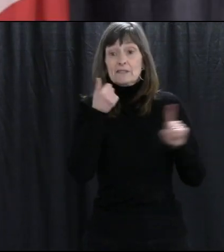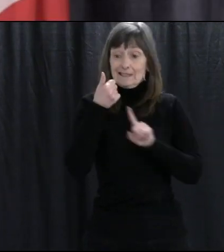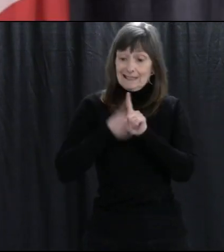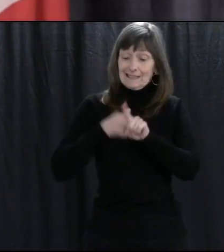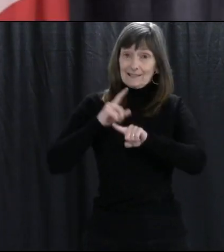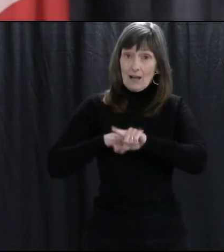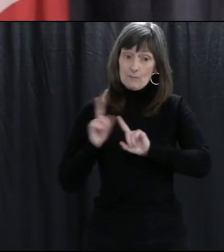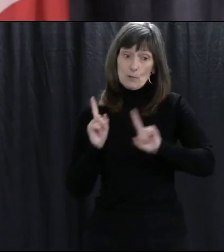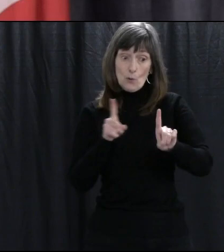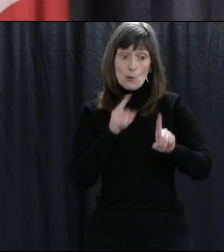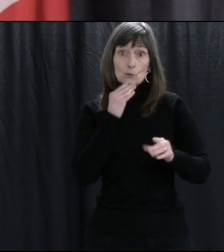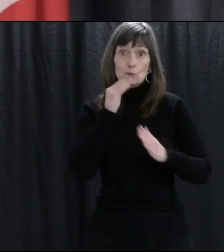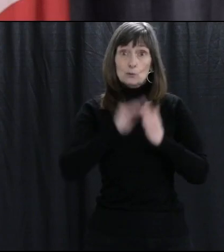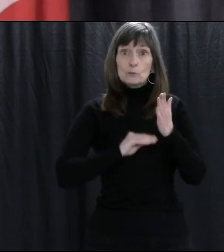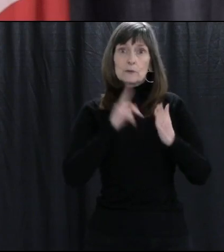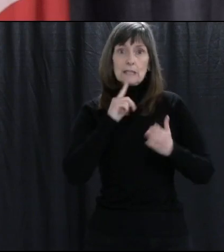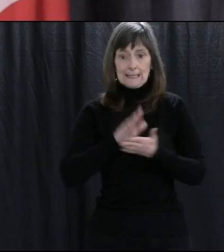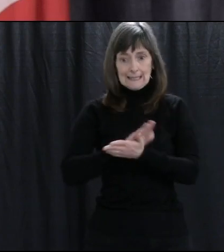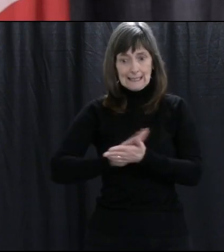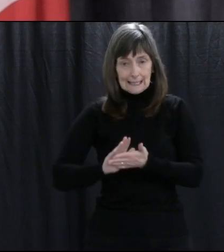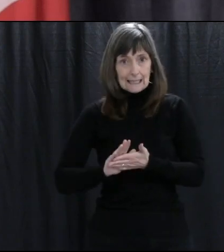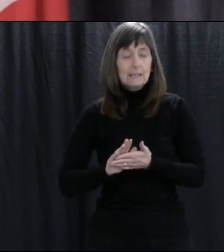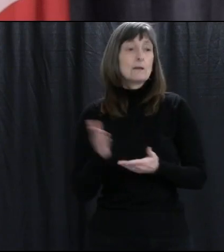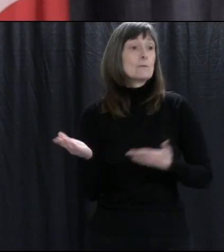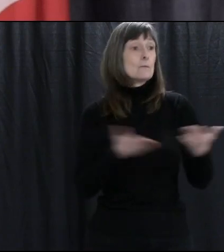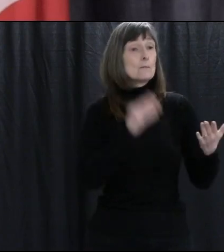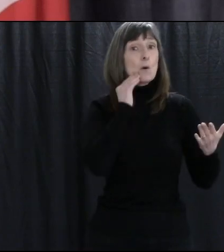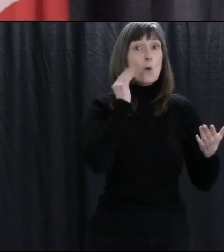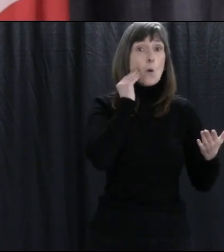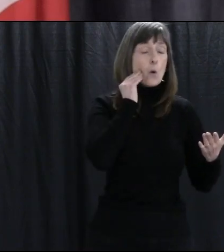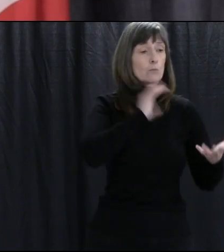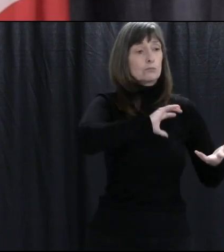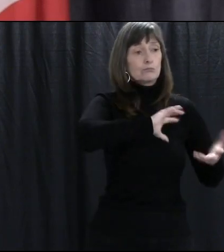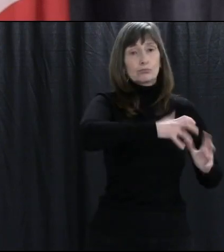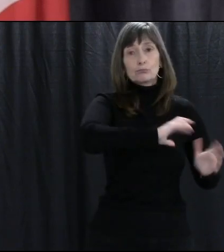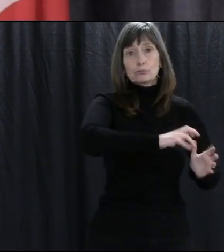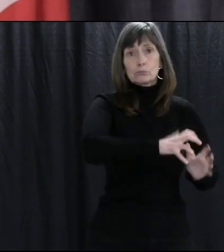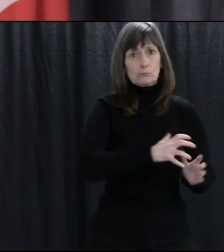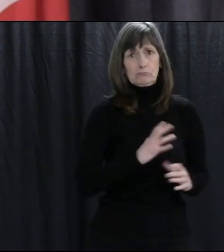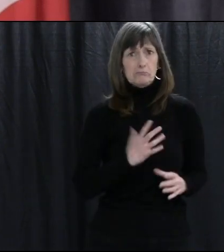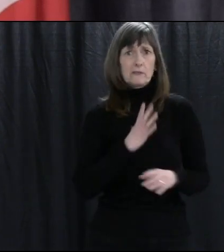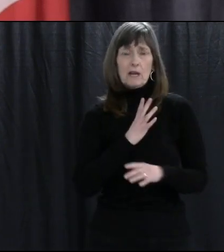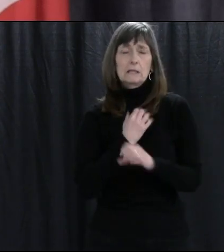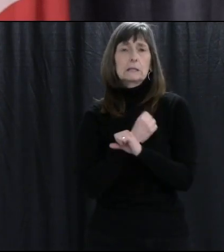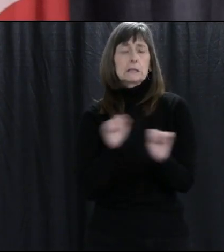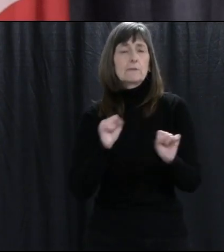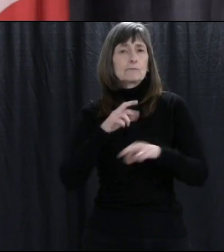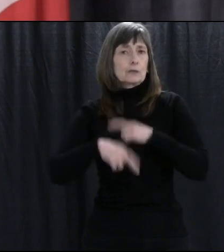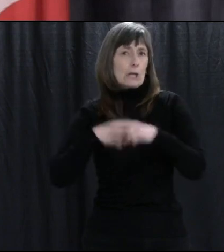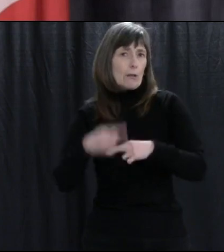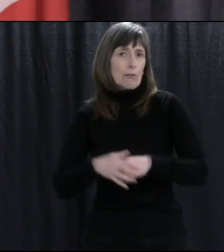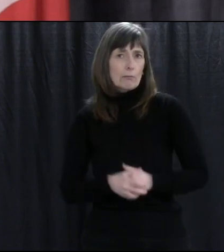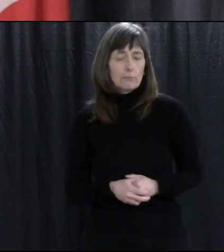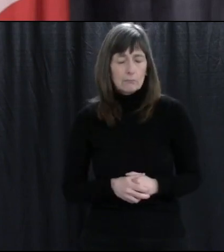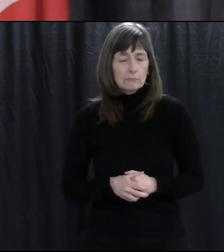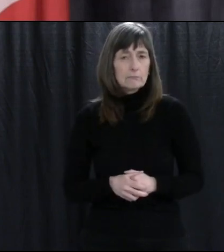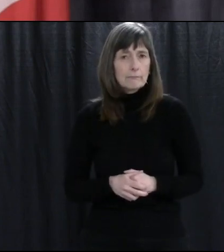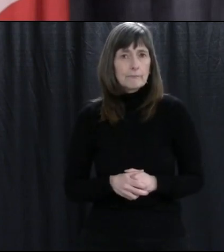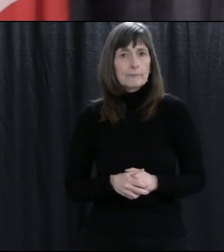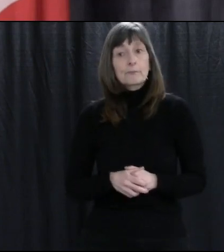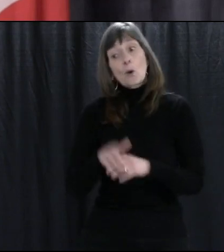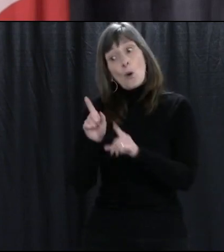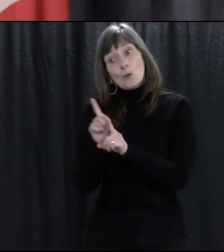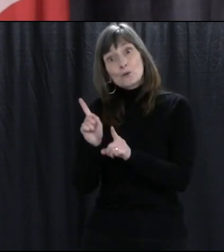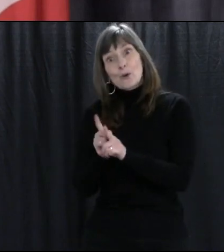grocery store and then washing those bags after you use them, I think it's safe to use the cloth bags. And then, of course, washing